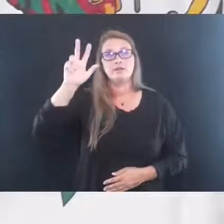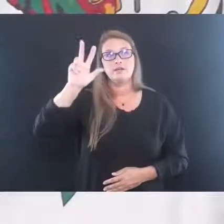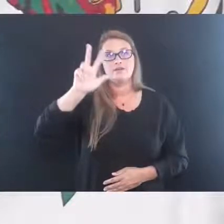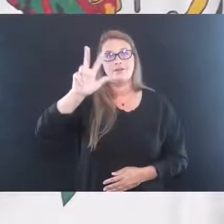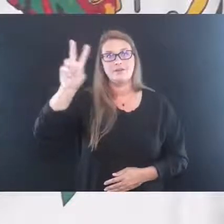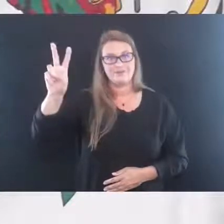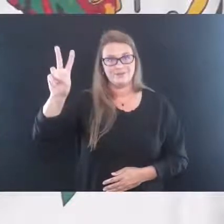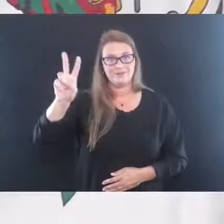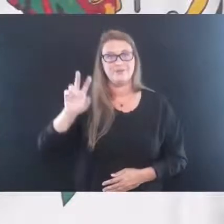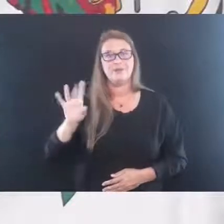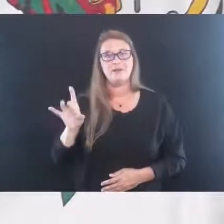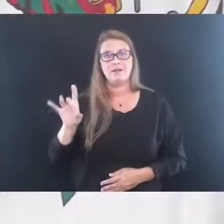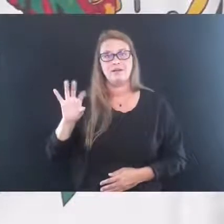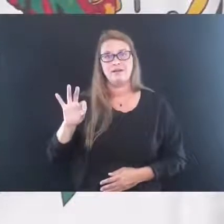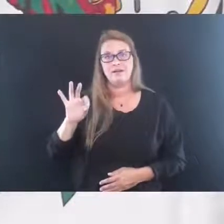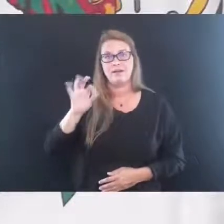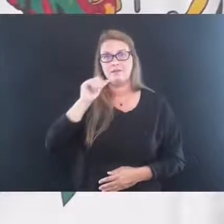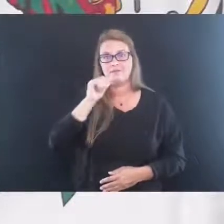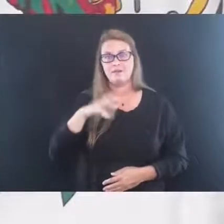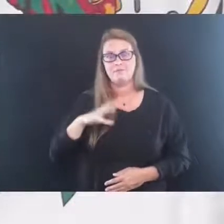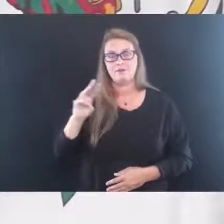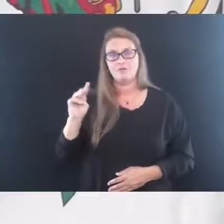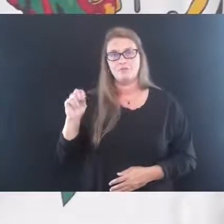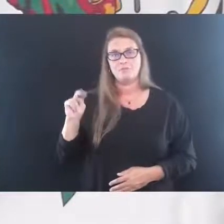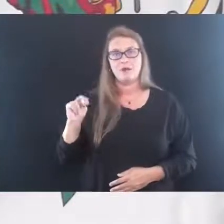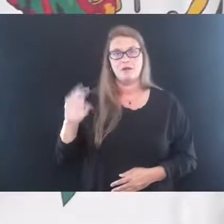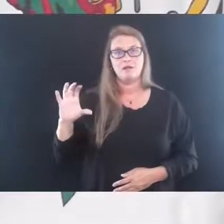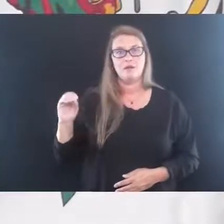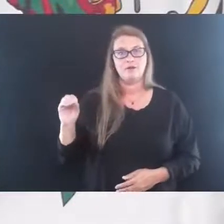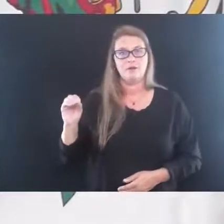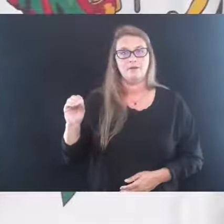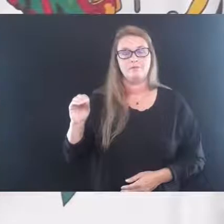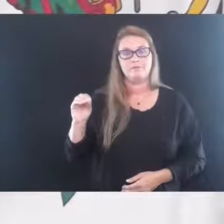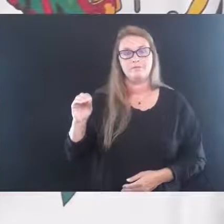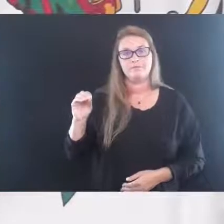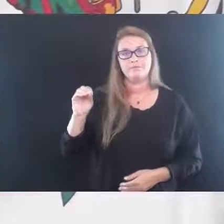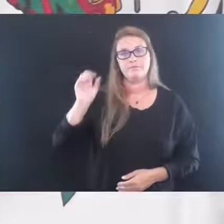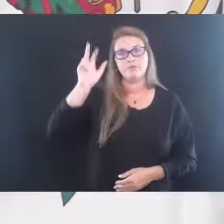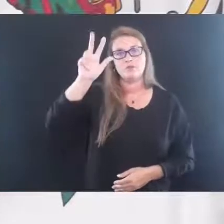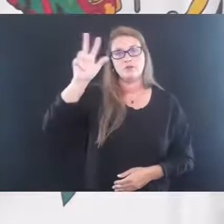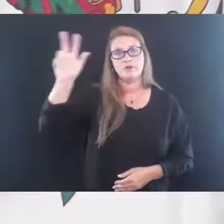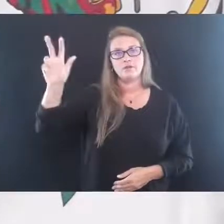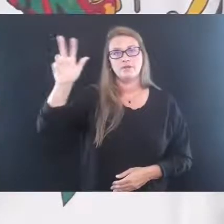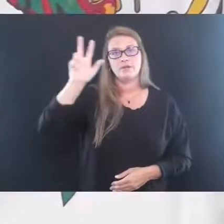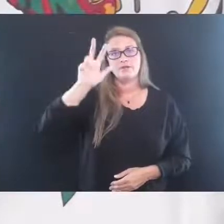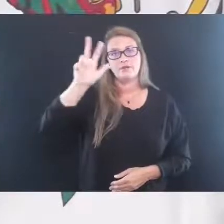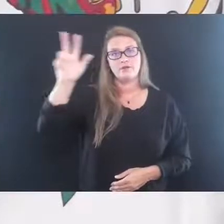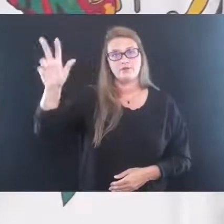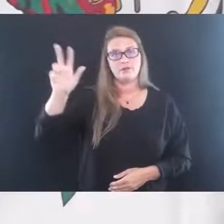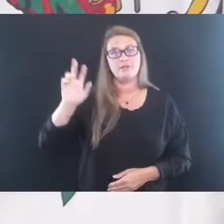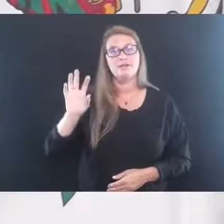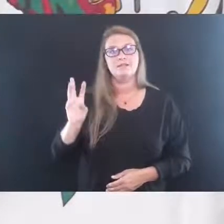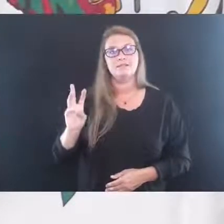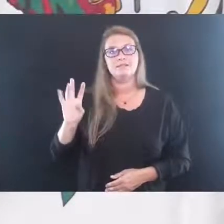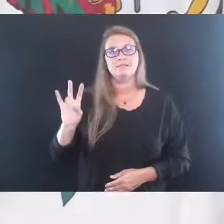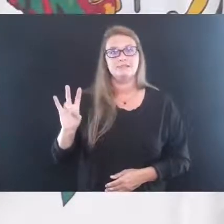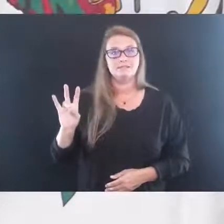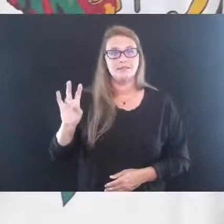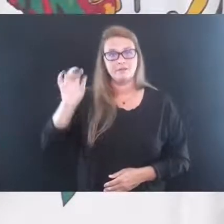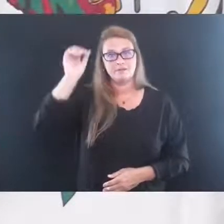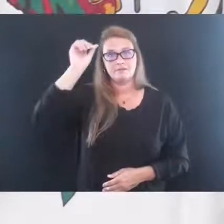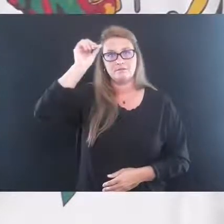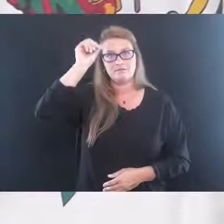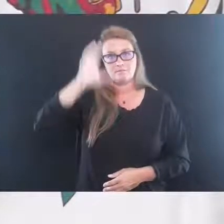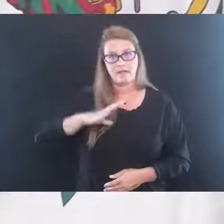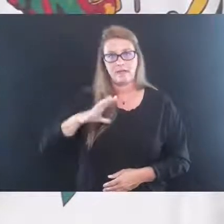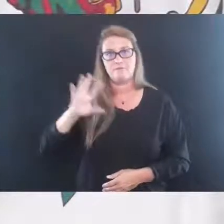3,332nd death, an 89-year-old female from Monongahela County. The 3,333rd death, a 67-year-old male from